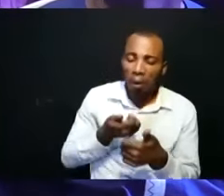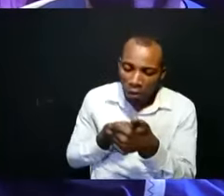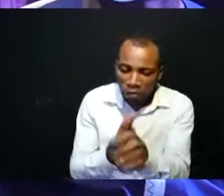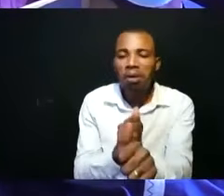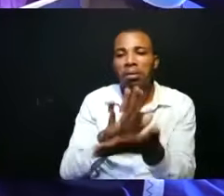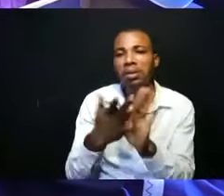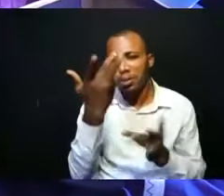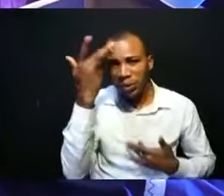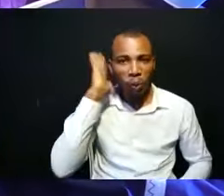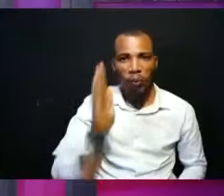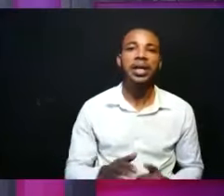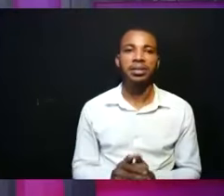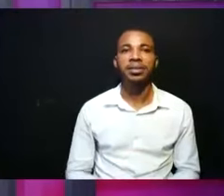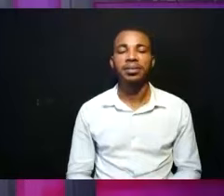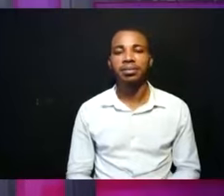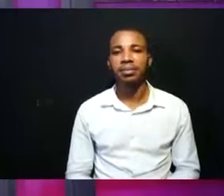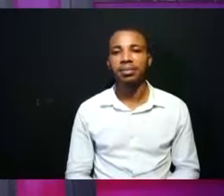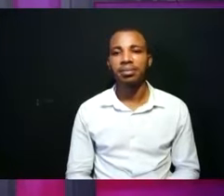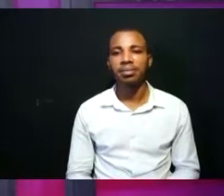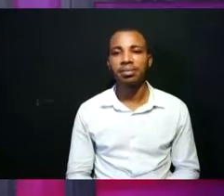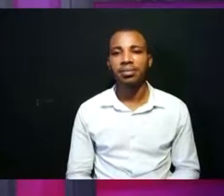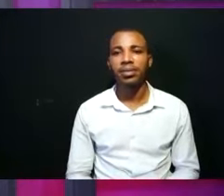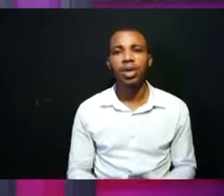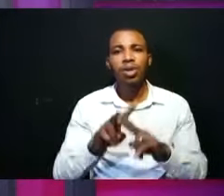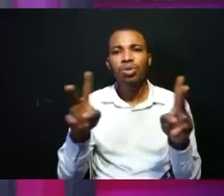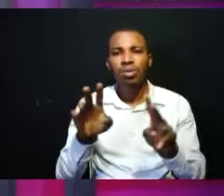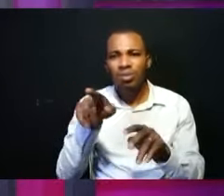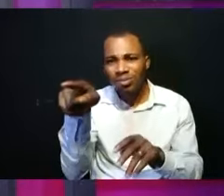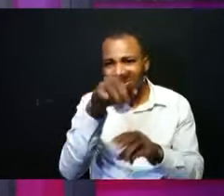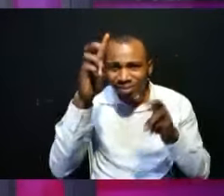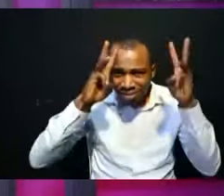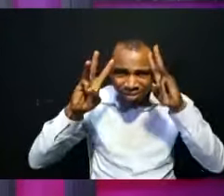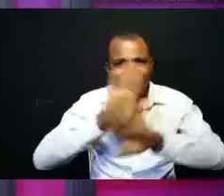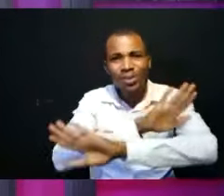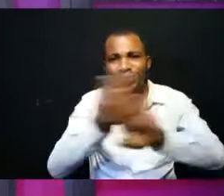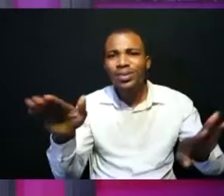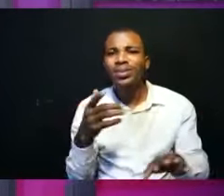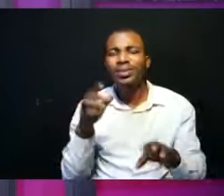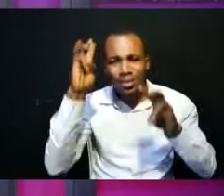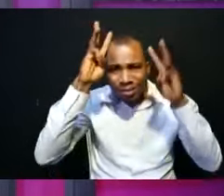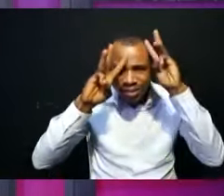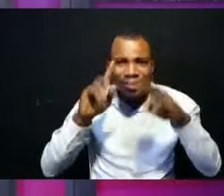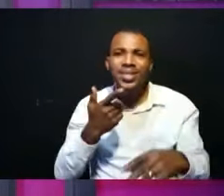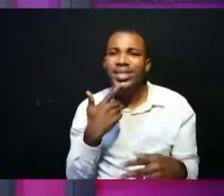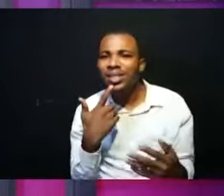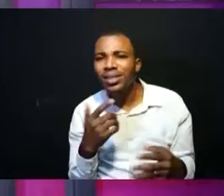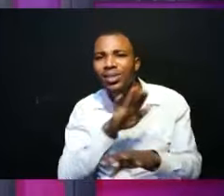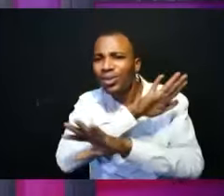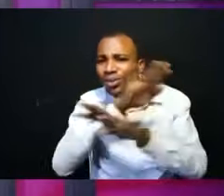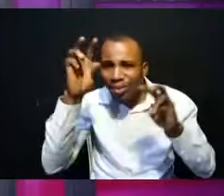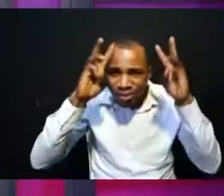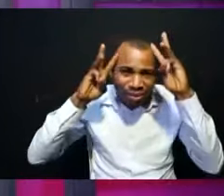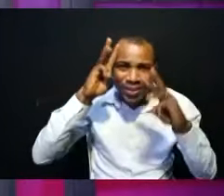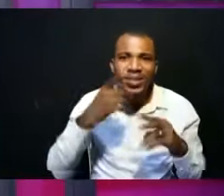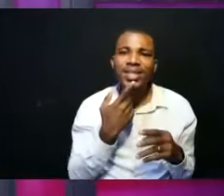nyina. So don't worry, saying. Don't worry, saying. So